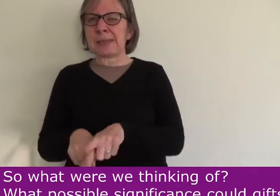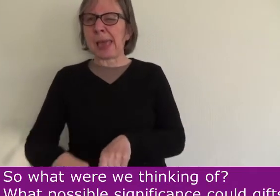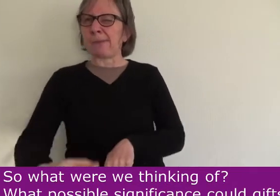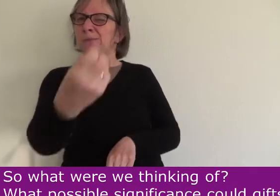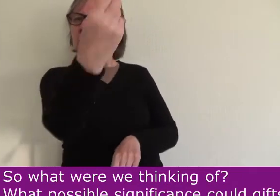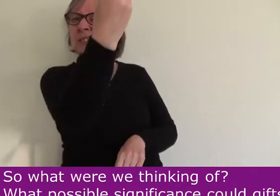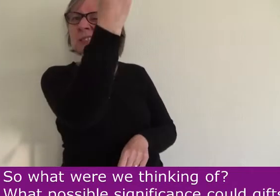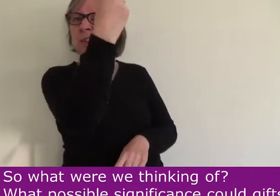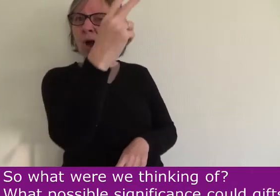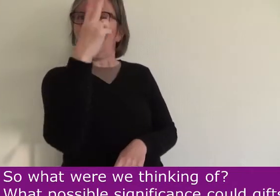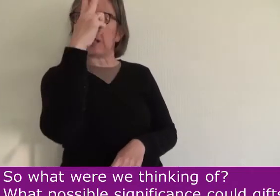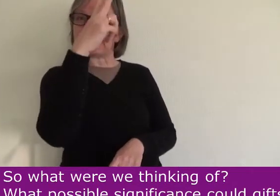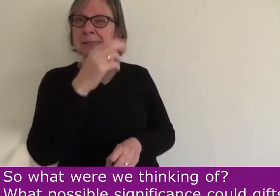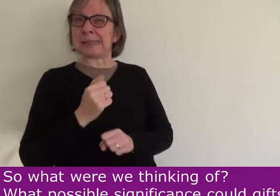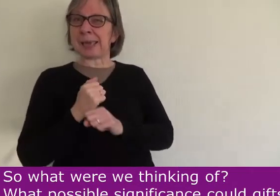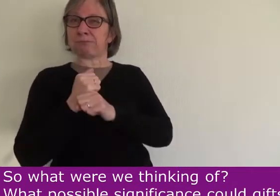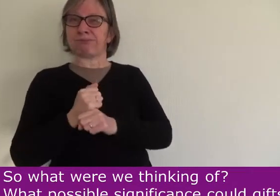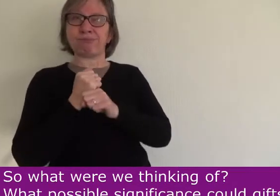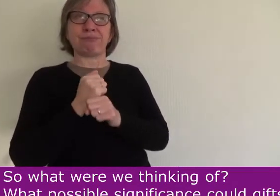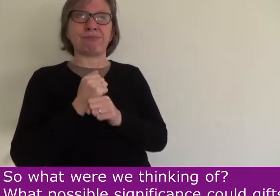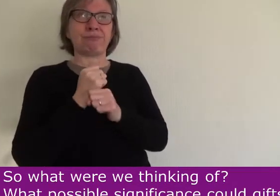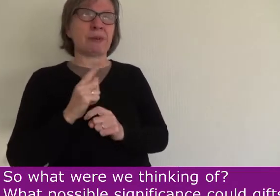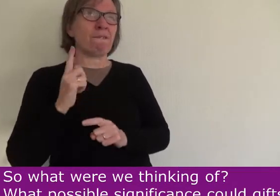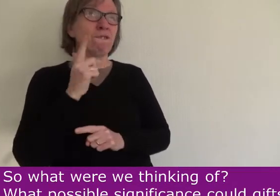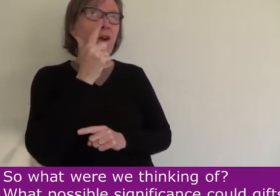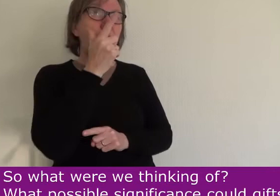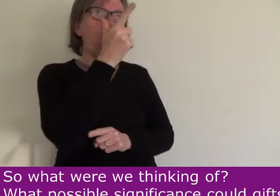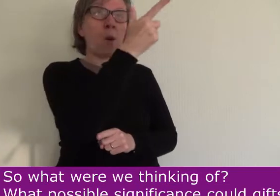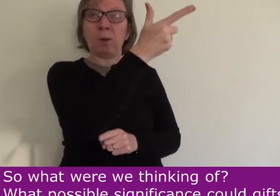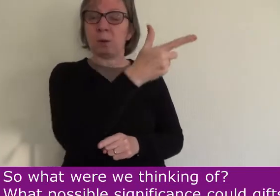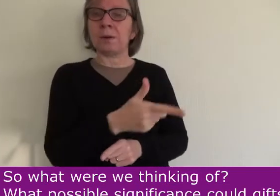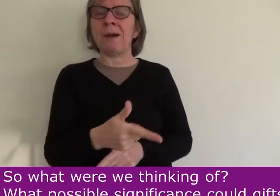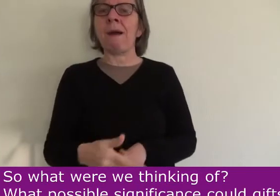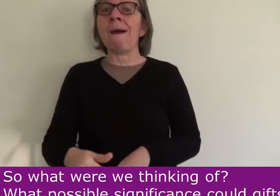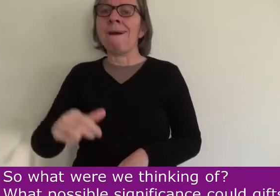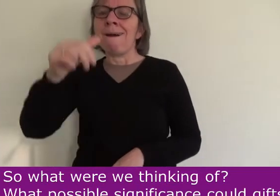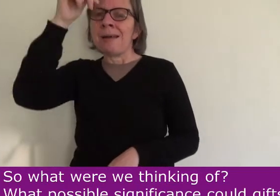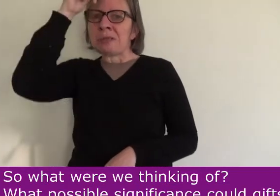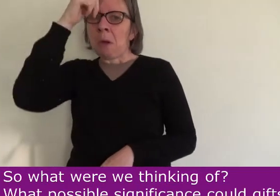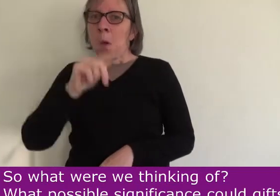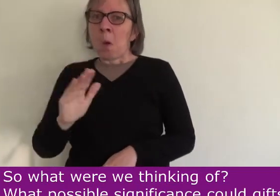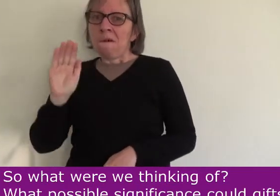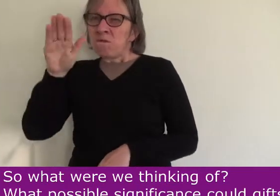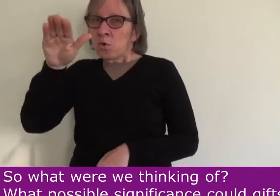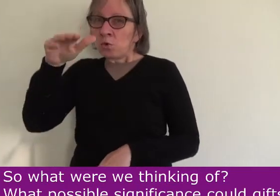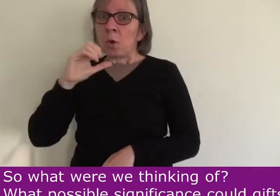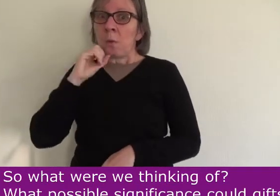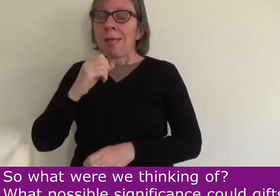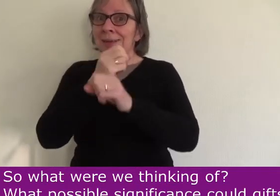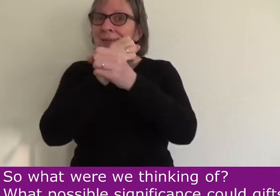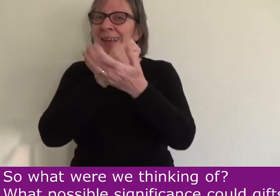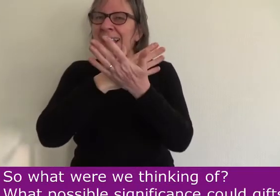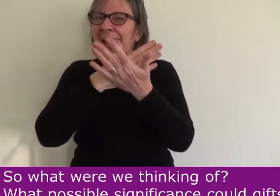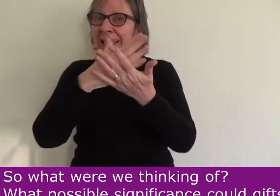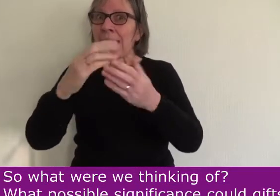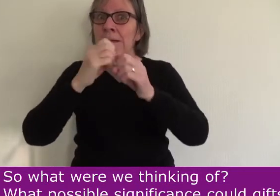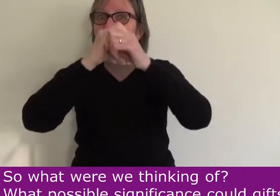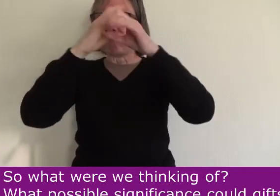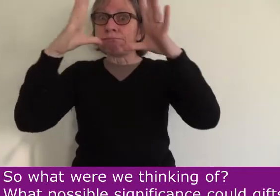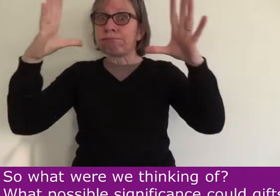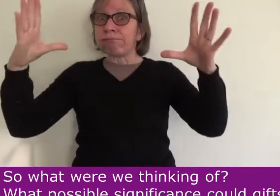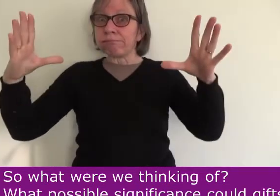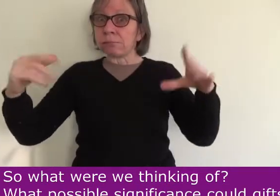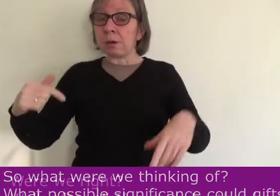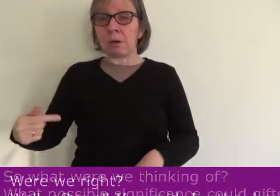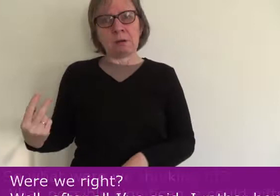star, as though each were all part of some greater purpose, which would one day become clear to